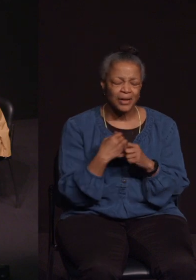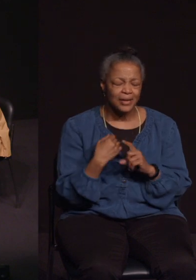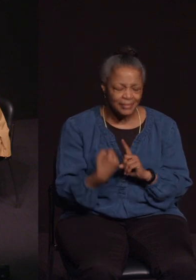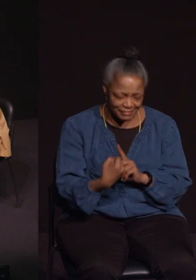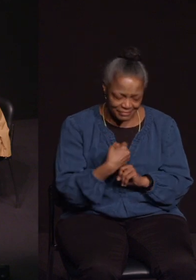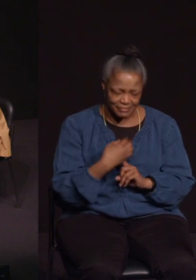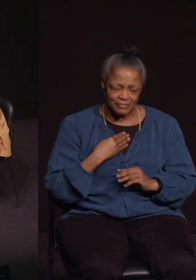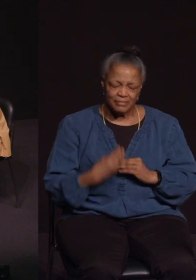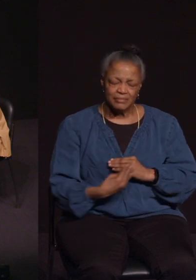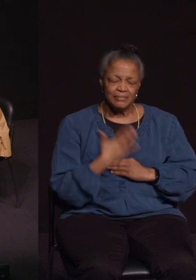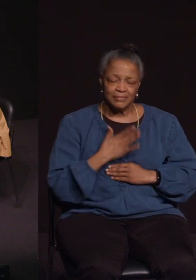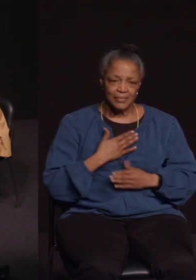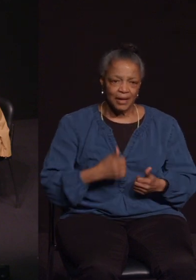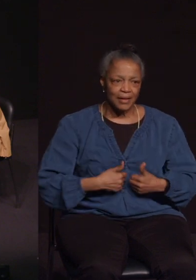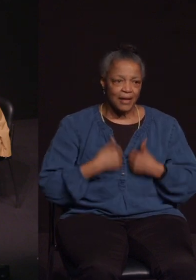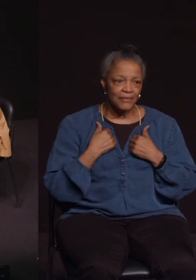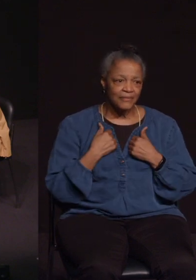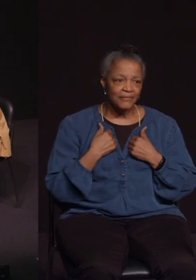on my life.